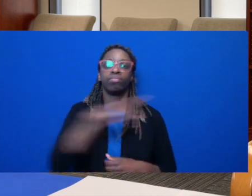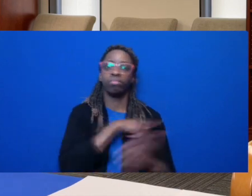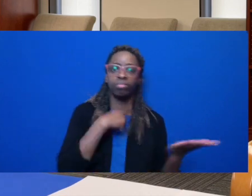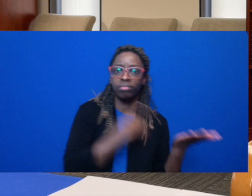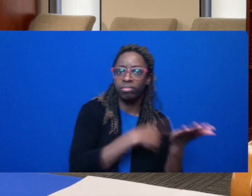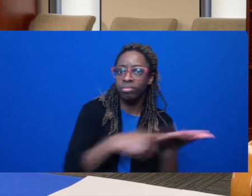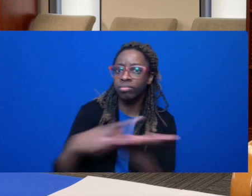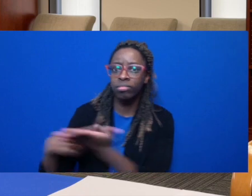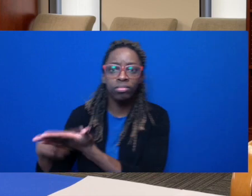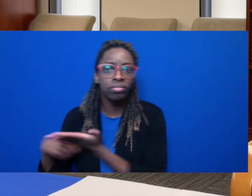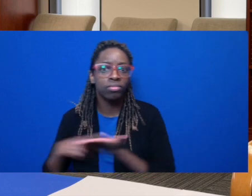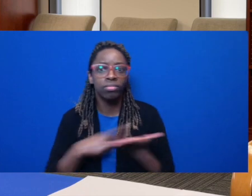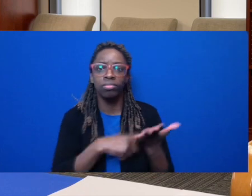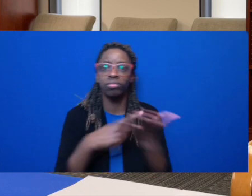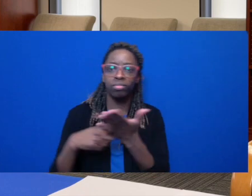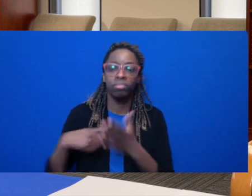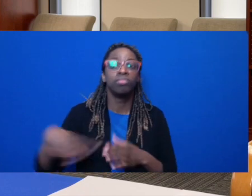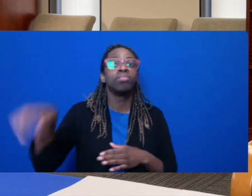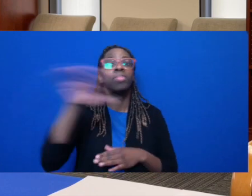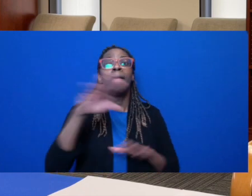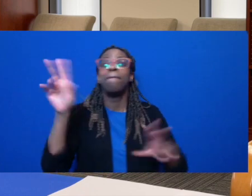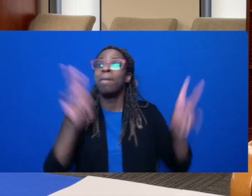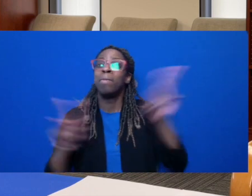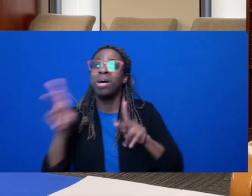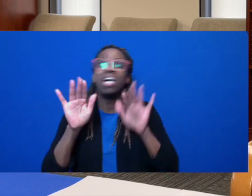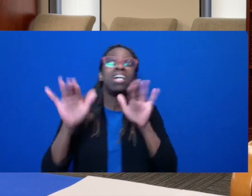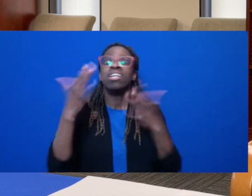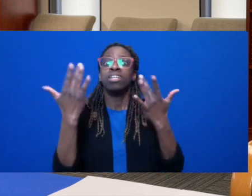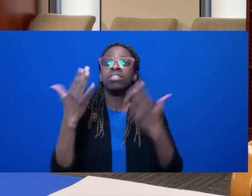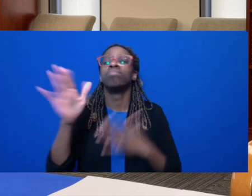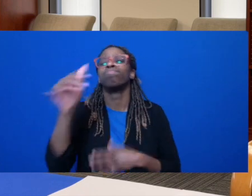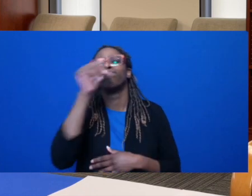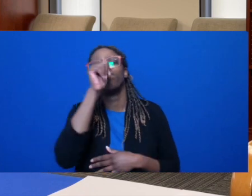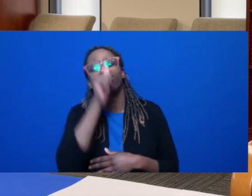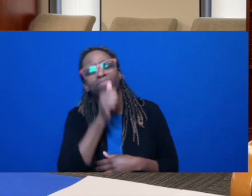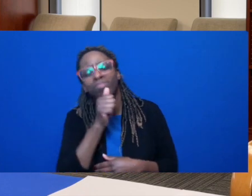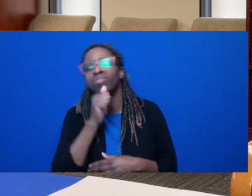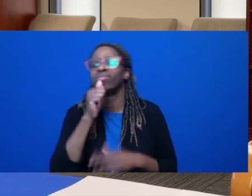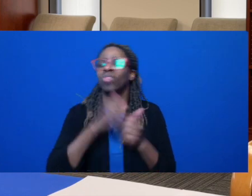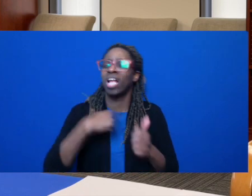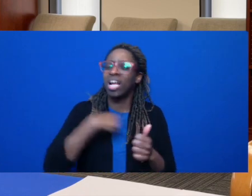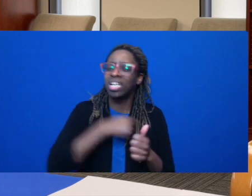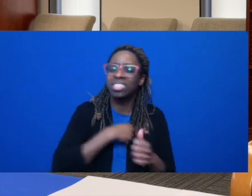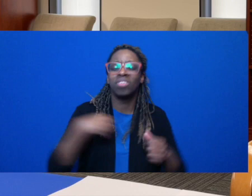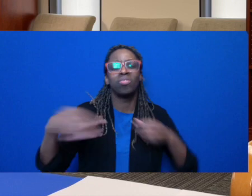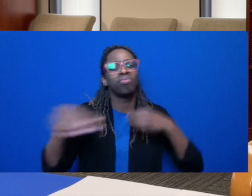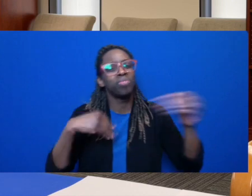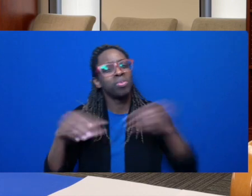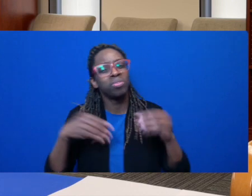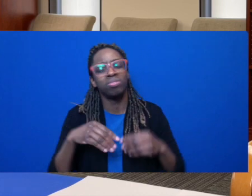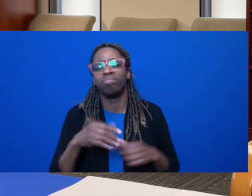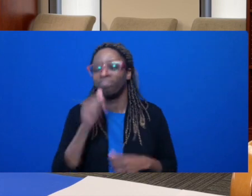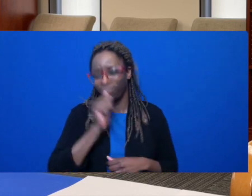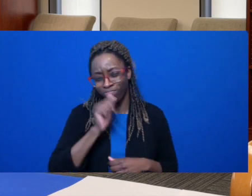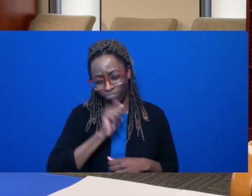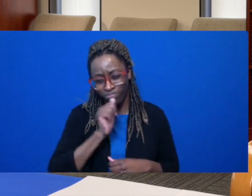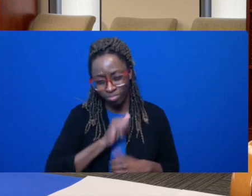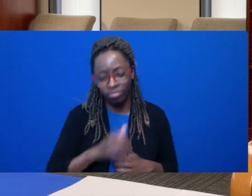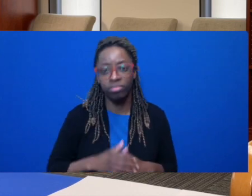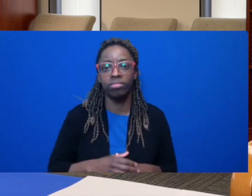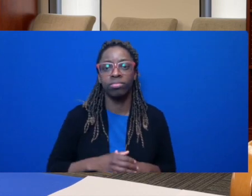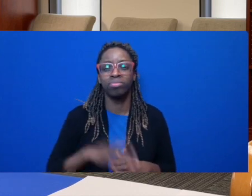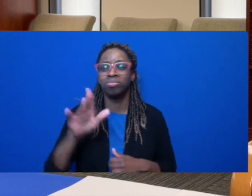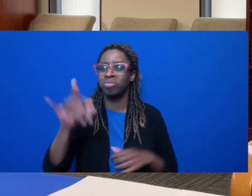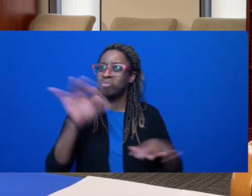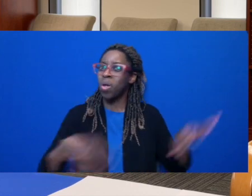thing, again, is just the short supply of this vaccine for people in general, the country, our state, the world,